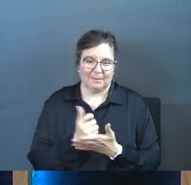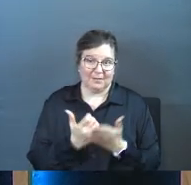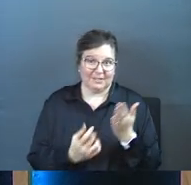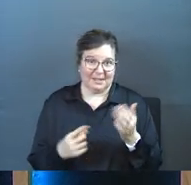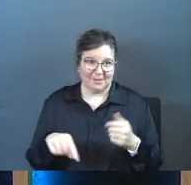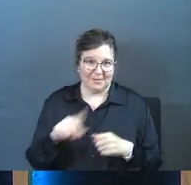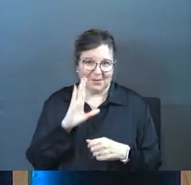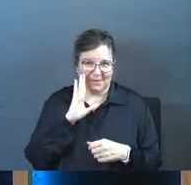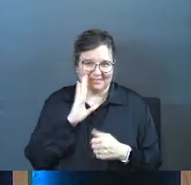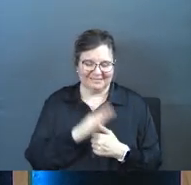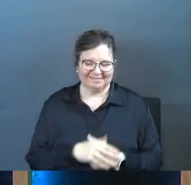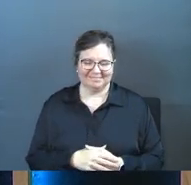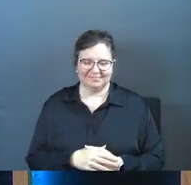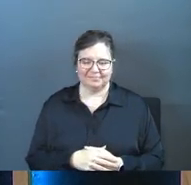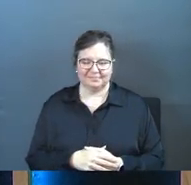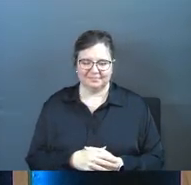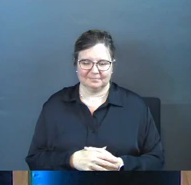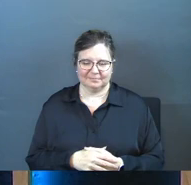from some of you.